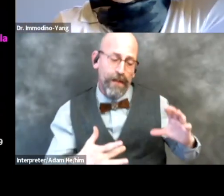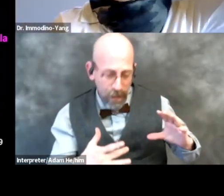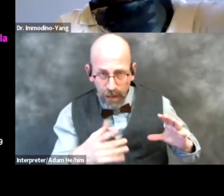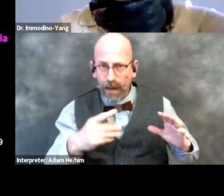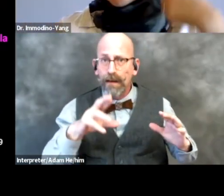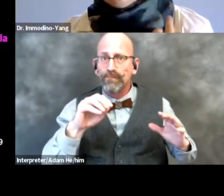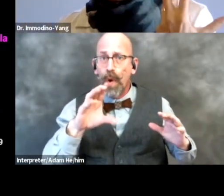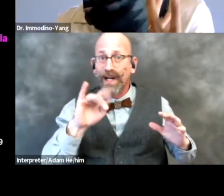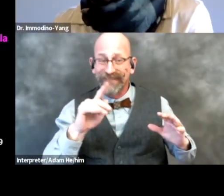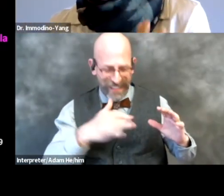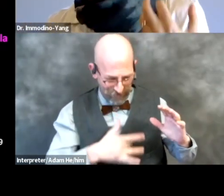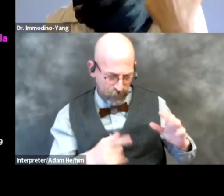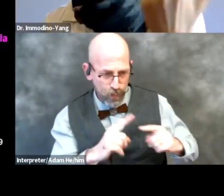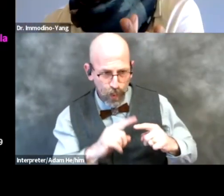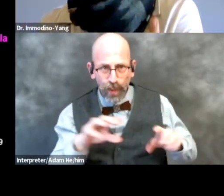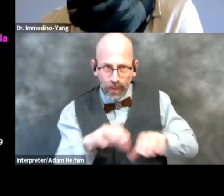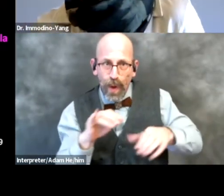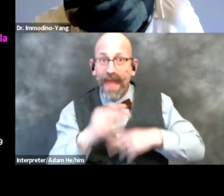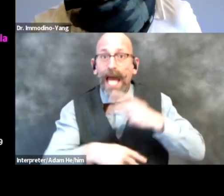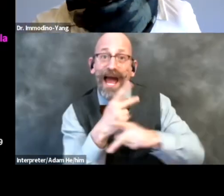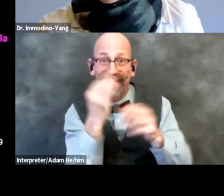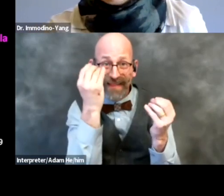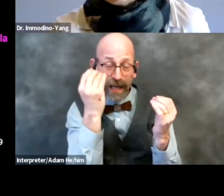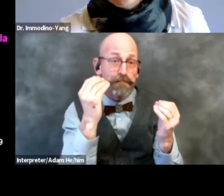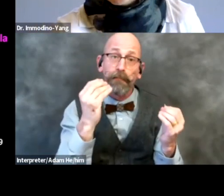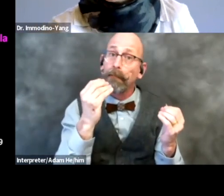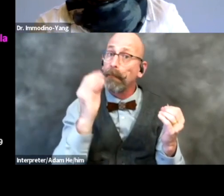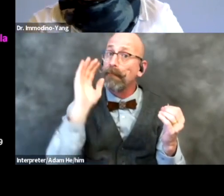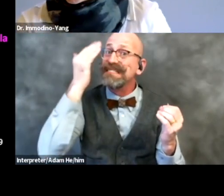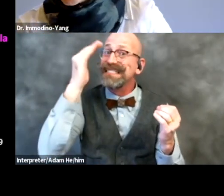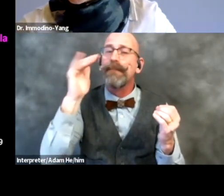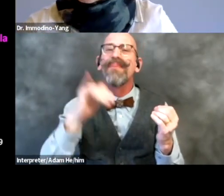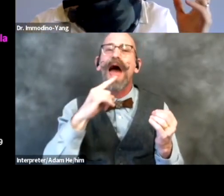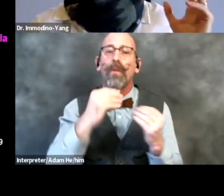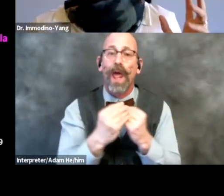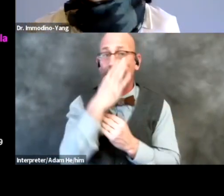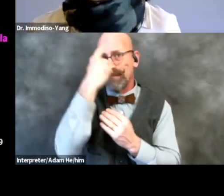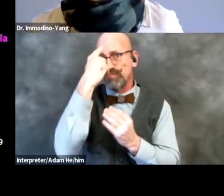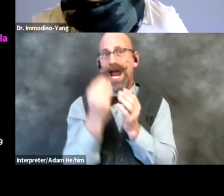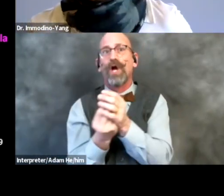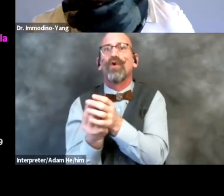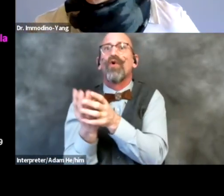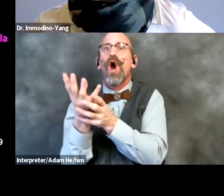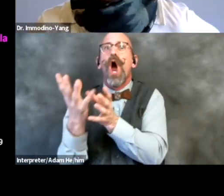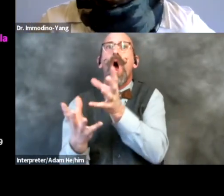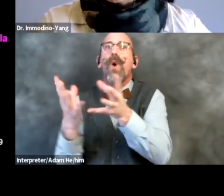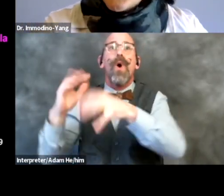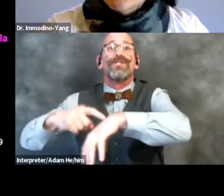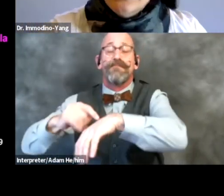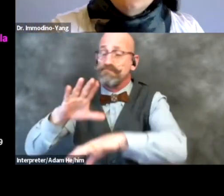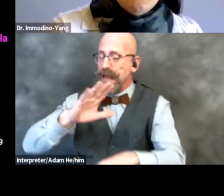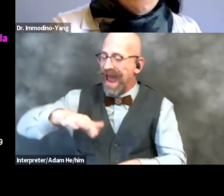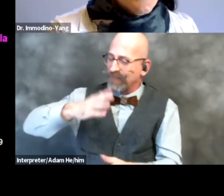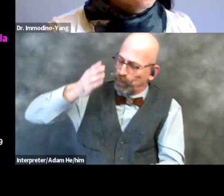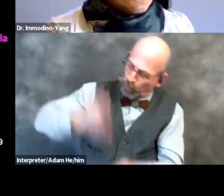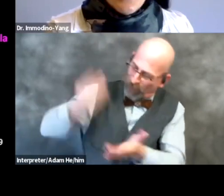appear to be potentially growing the brain over time. We haven't proven these things causally yet, but it's consistent with